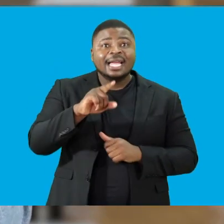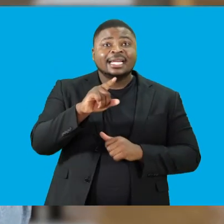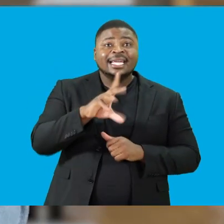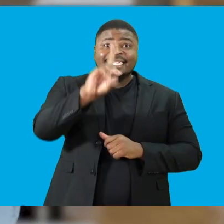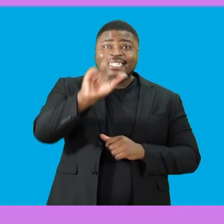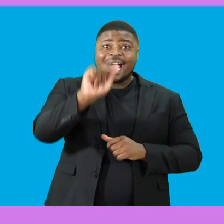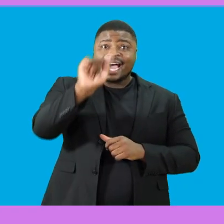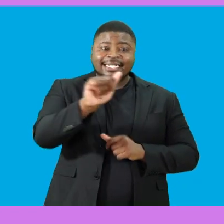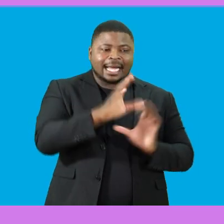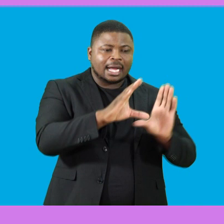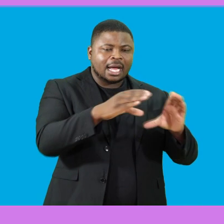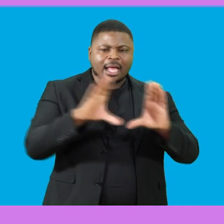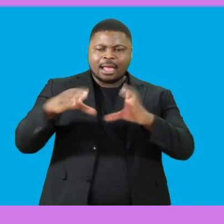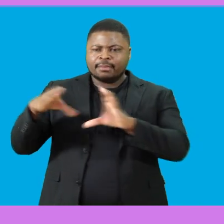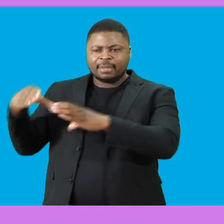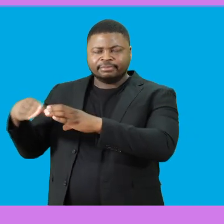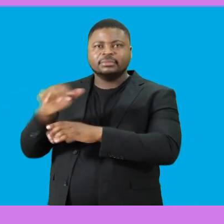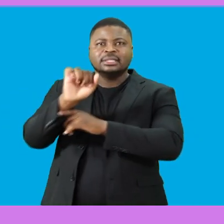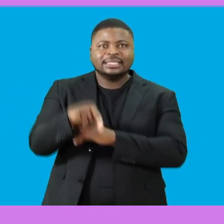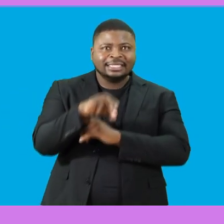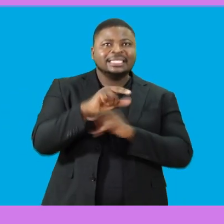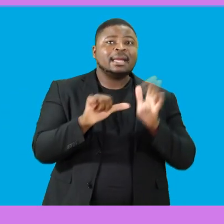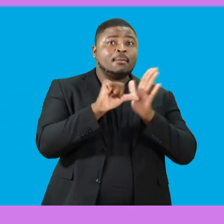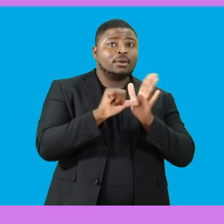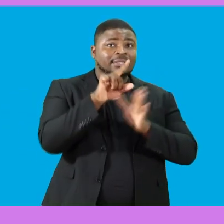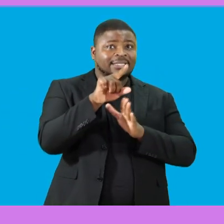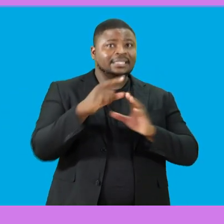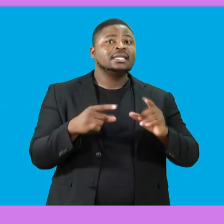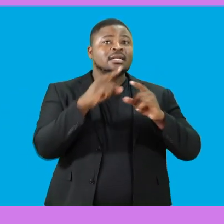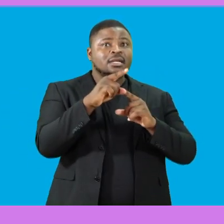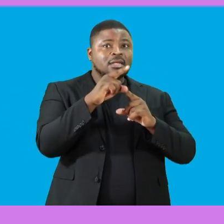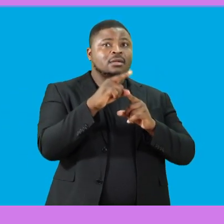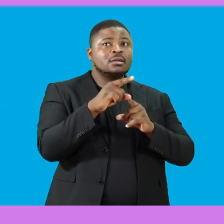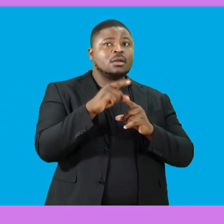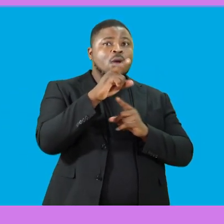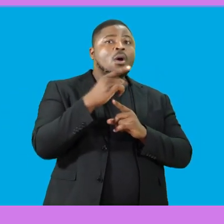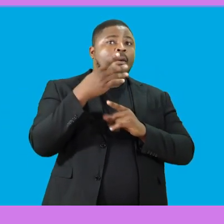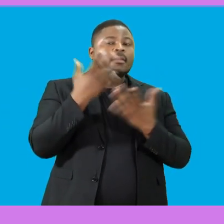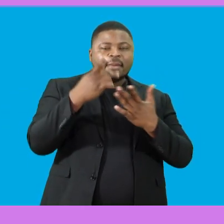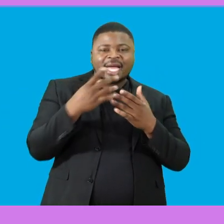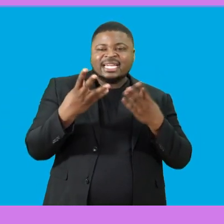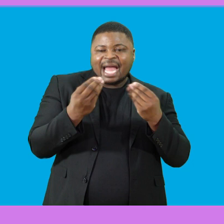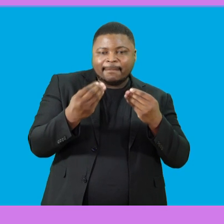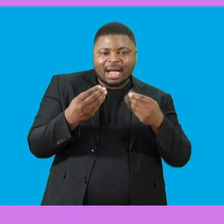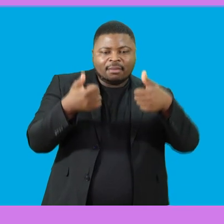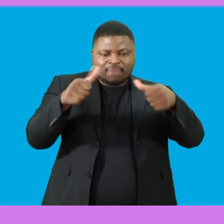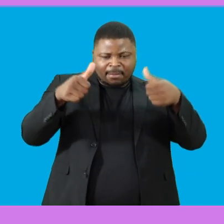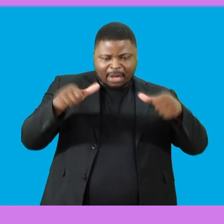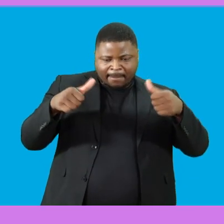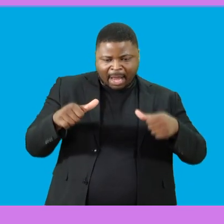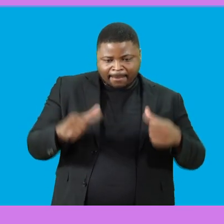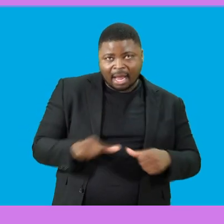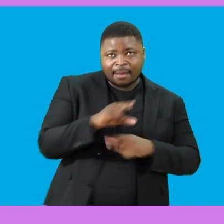Classifying data, we're going to look at the following pre-knowledge questions. Classify the following as categorical or numerical. If